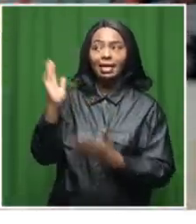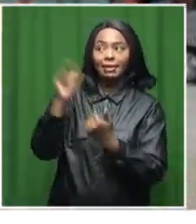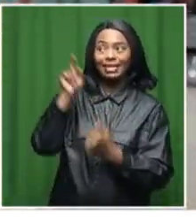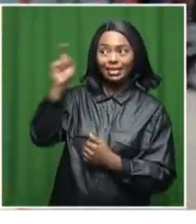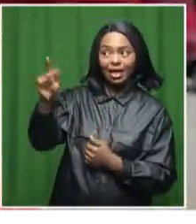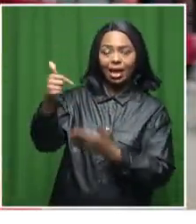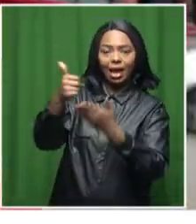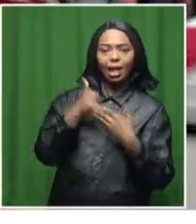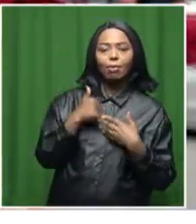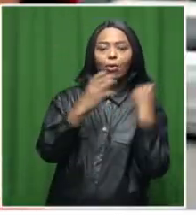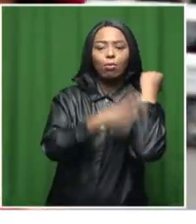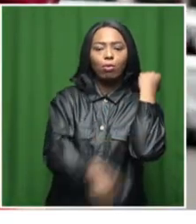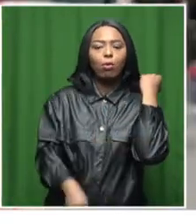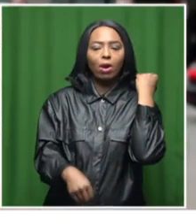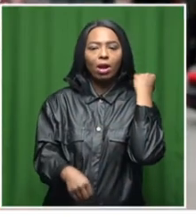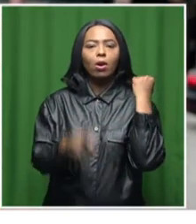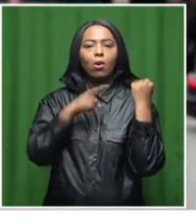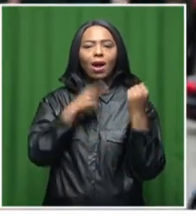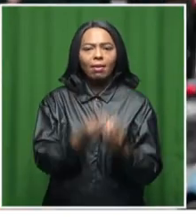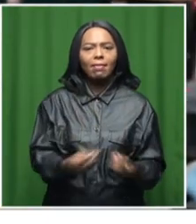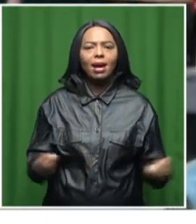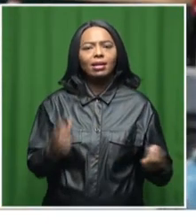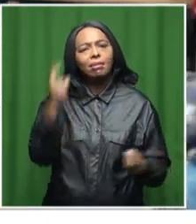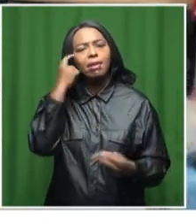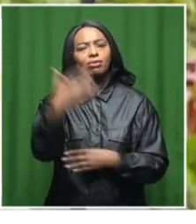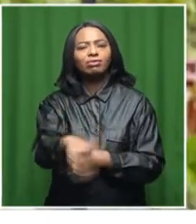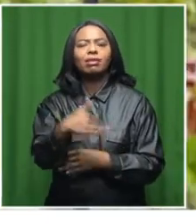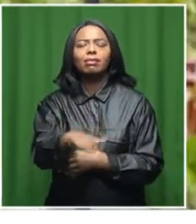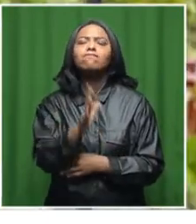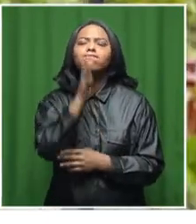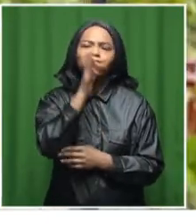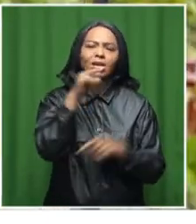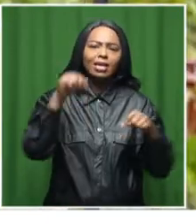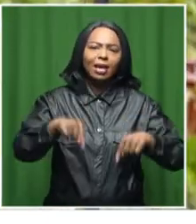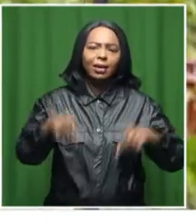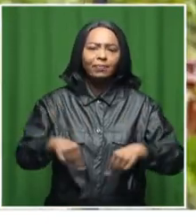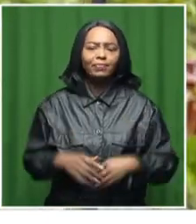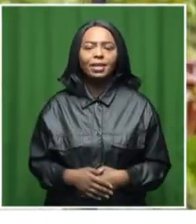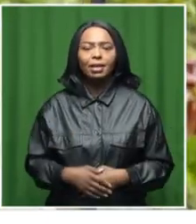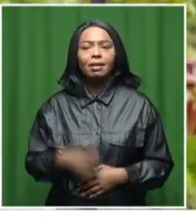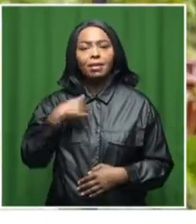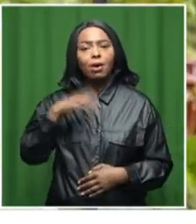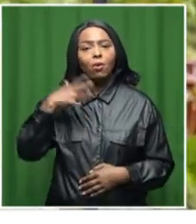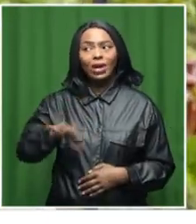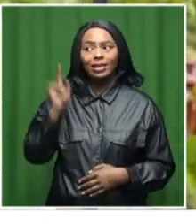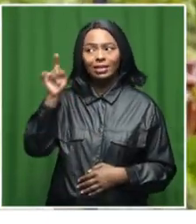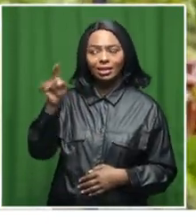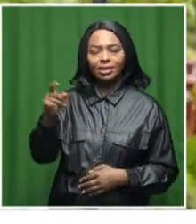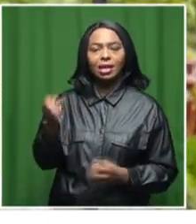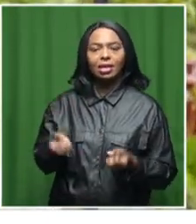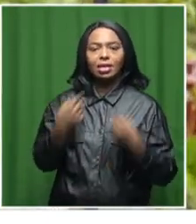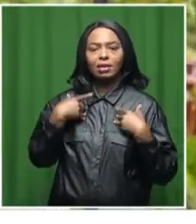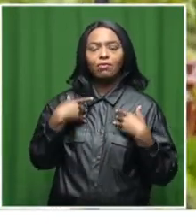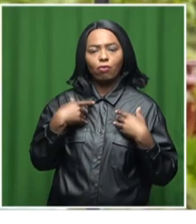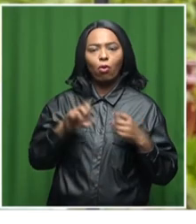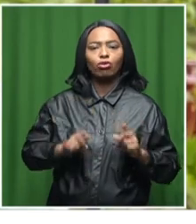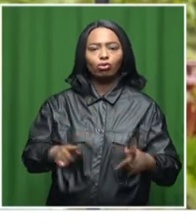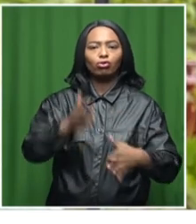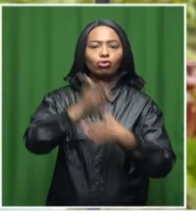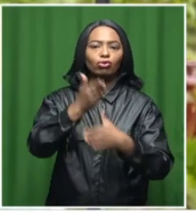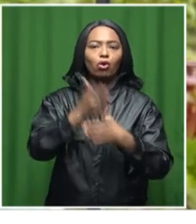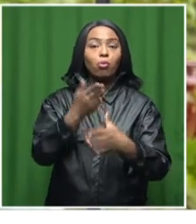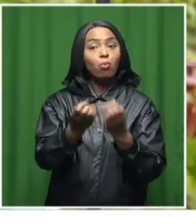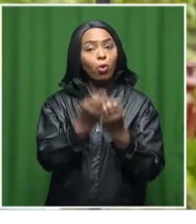Like, we have a lot of street kids in our city. I would like to see him create job opportunities for the